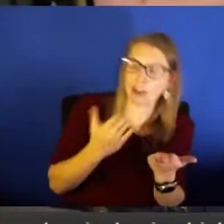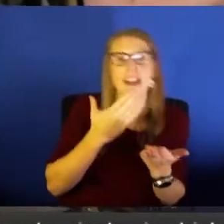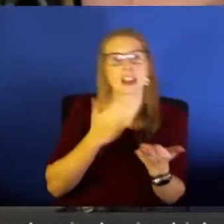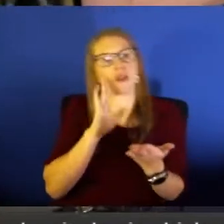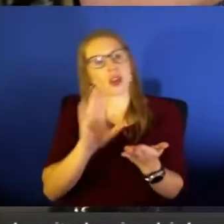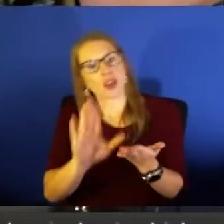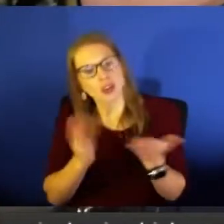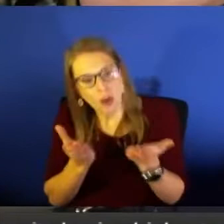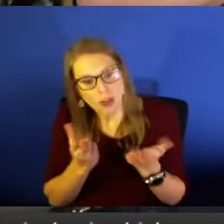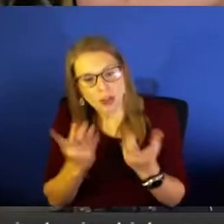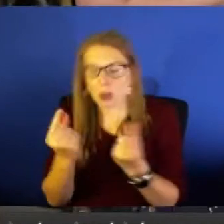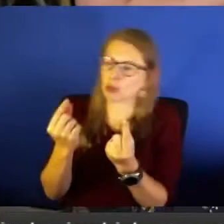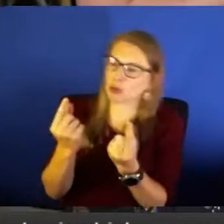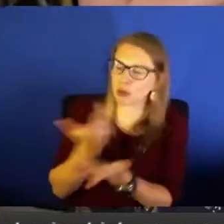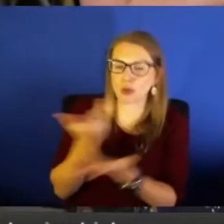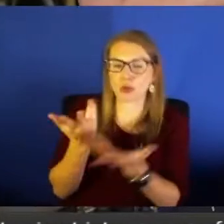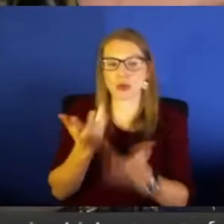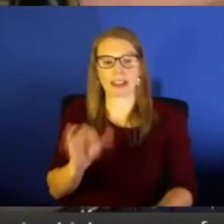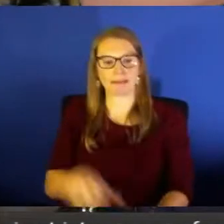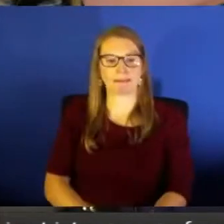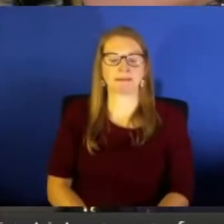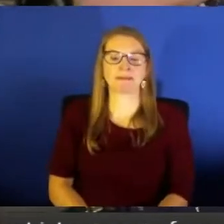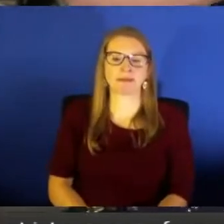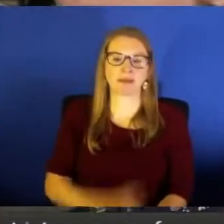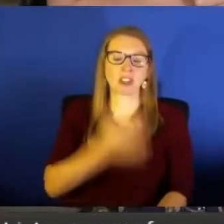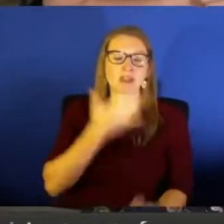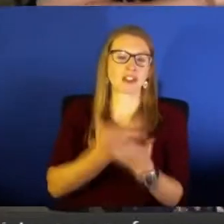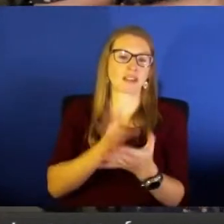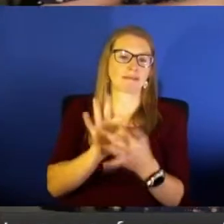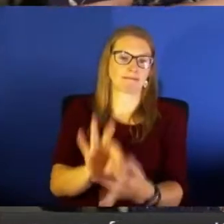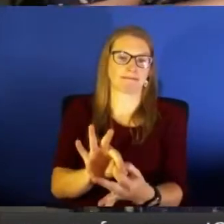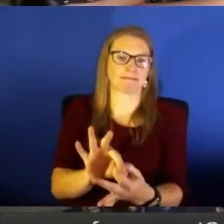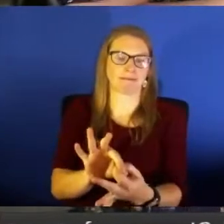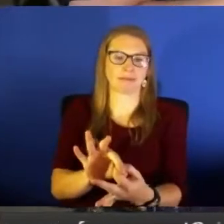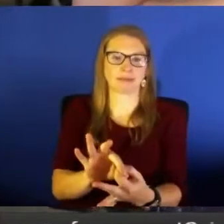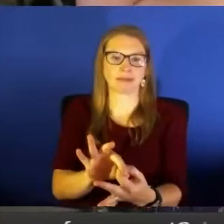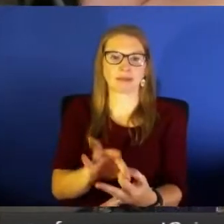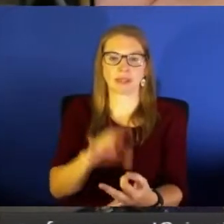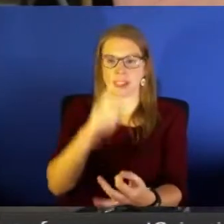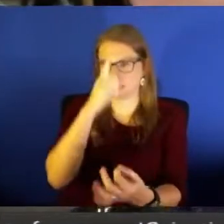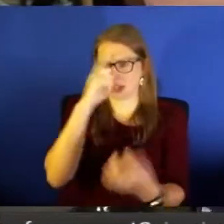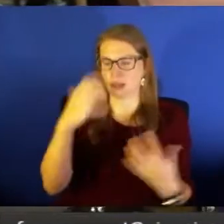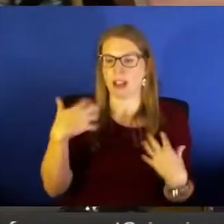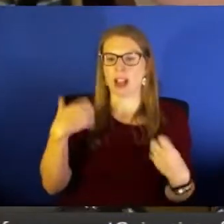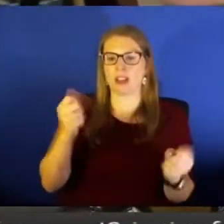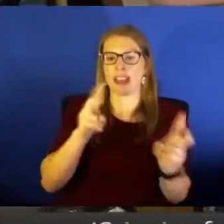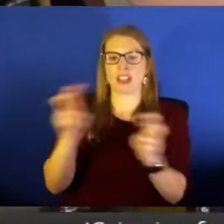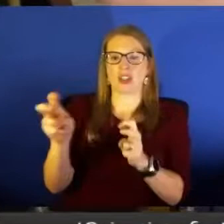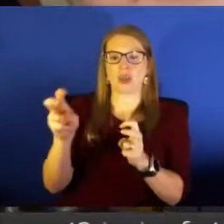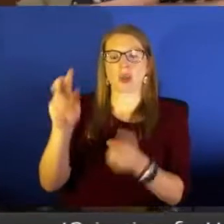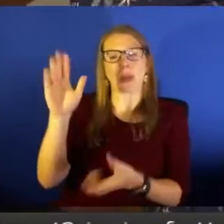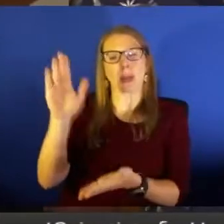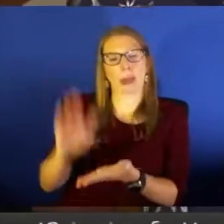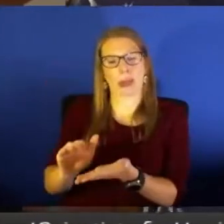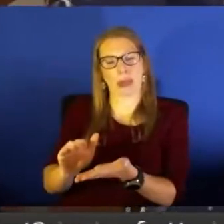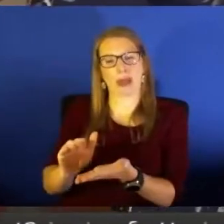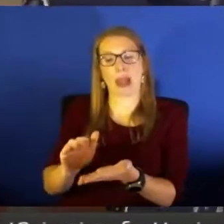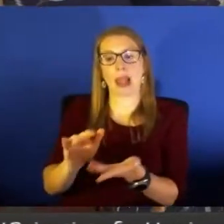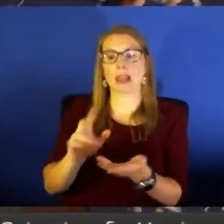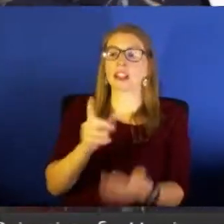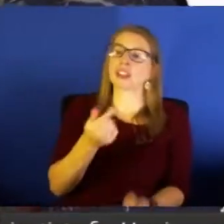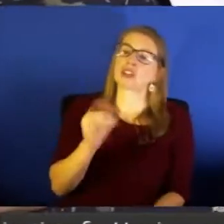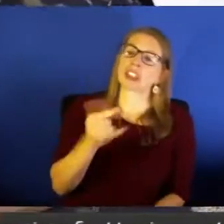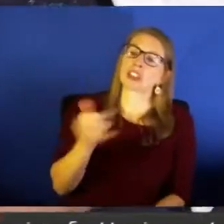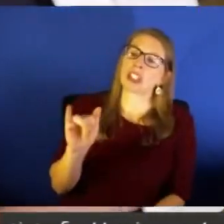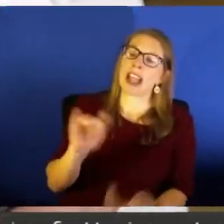that connection that you have with people that, again, helps maybe stave off some of those mental health issues. Gigi, how has this program helped? What are you seeing actually